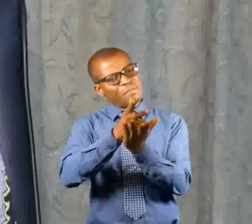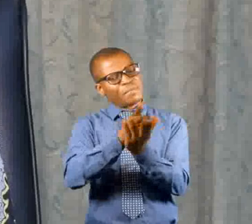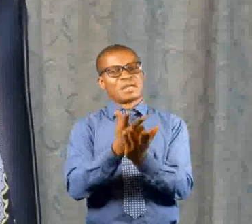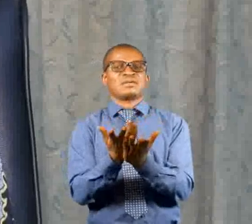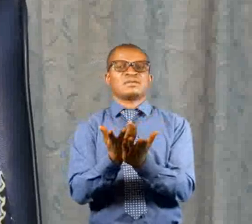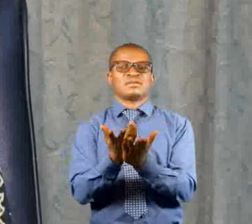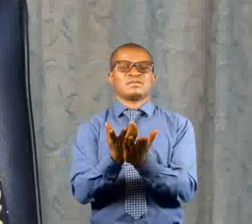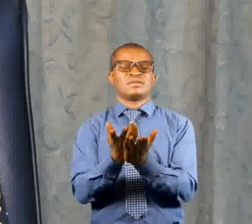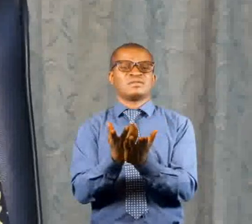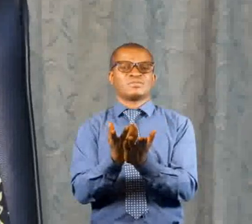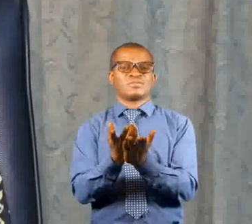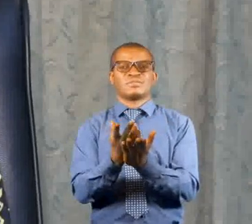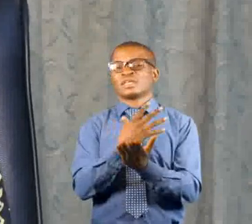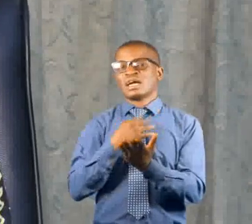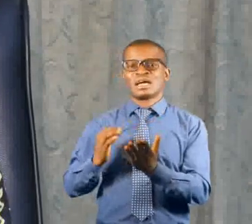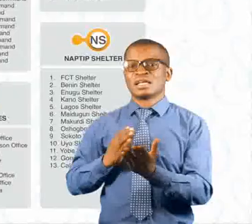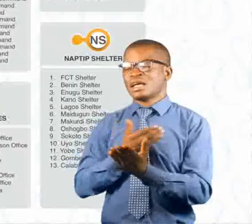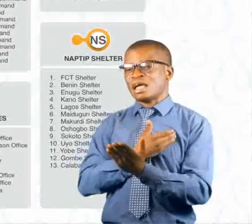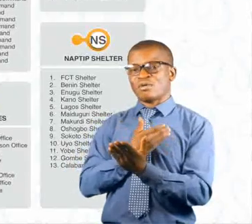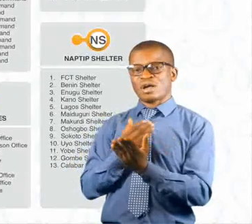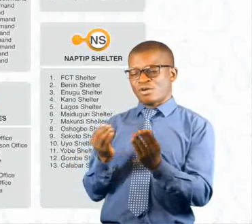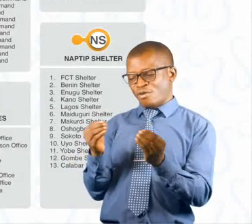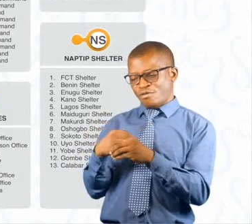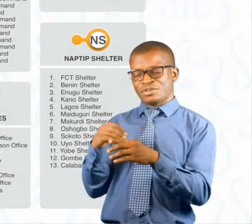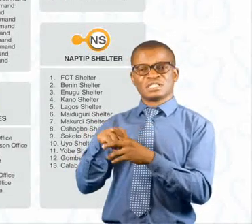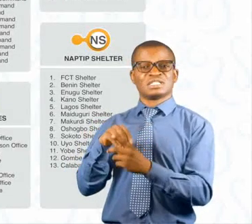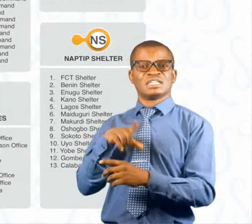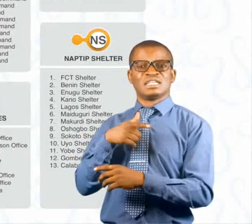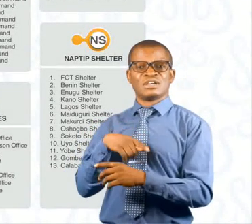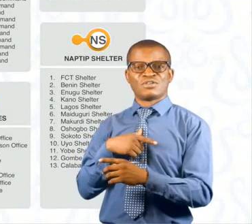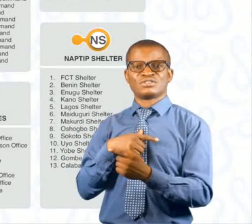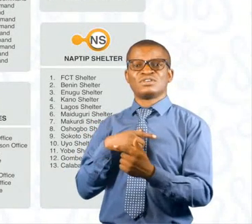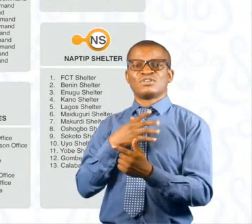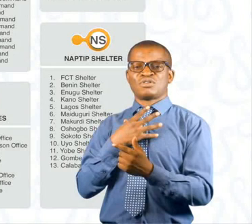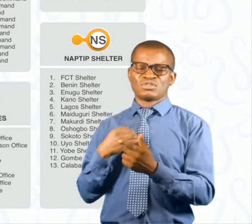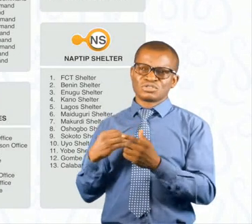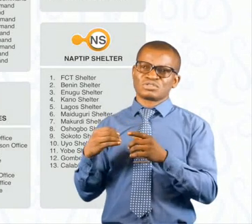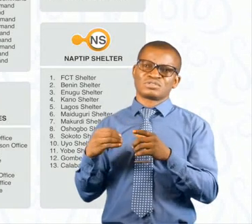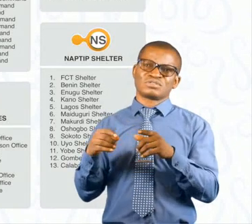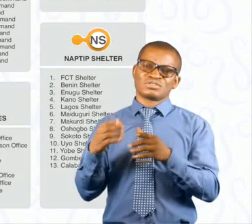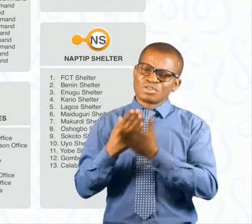bus companies. And our commands in Lagos and some in the